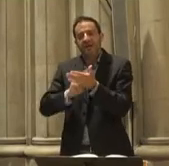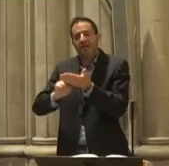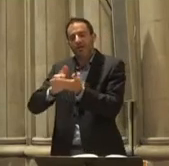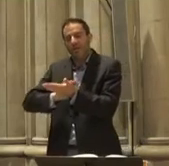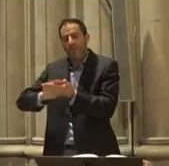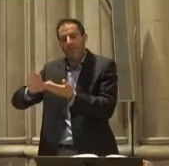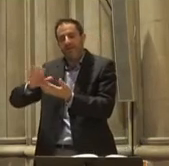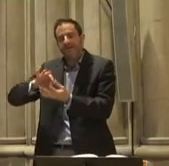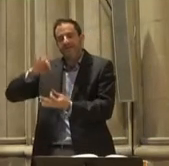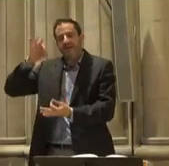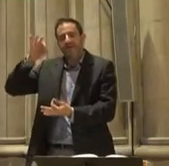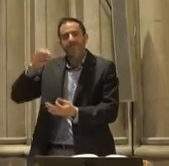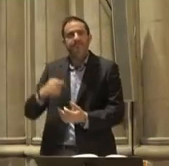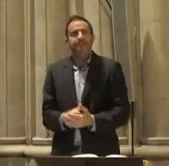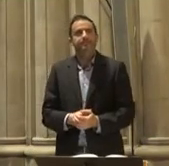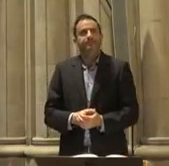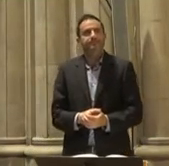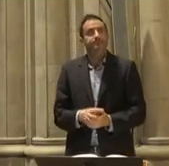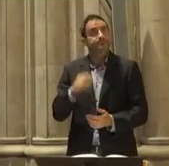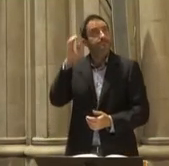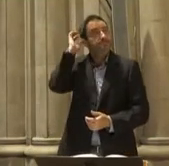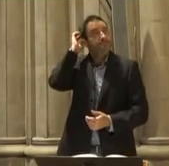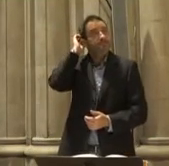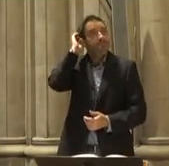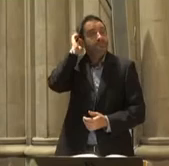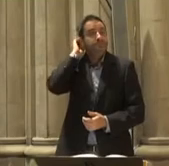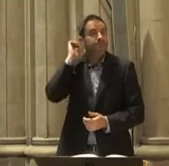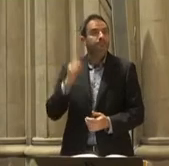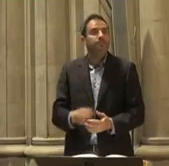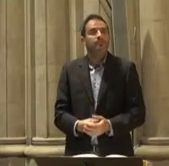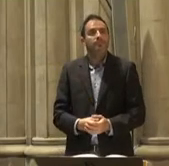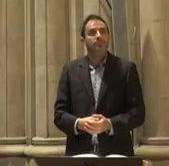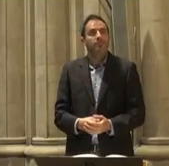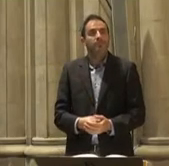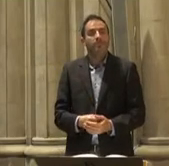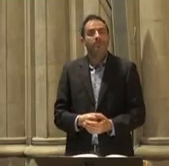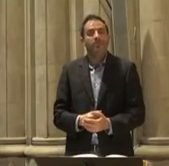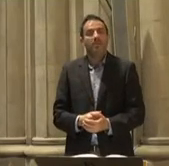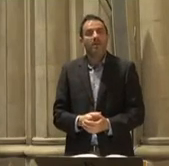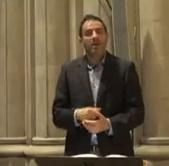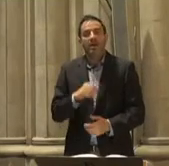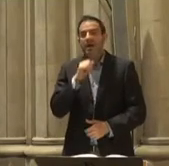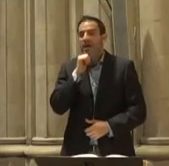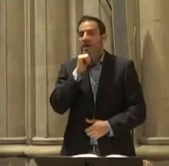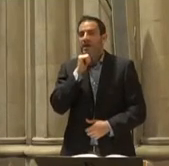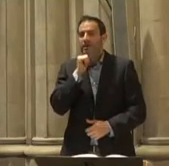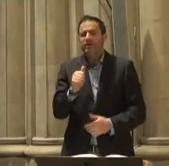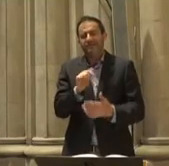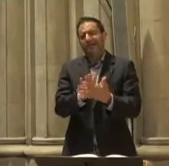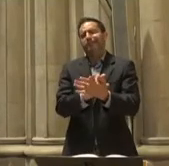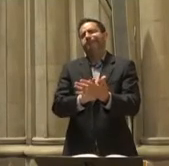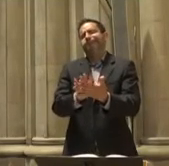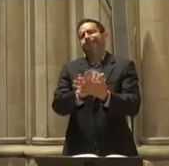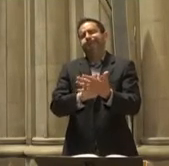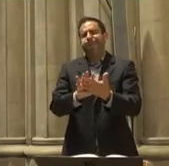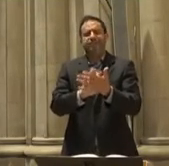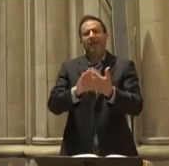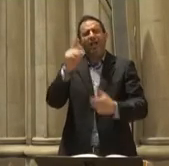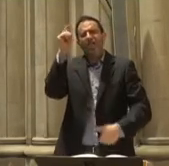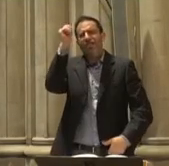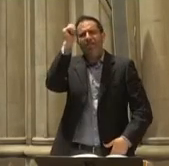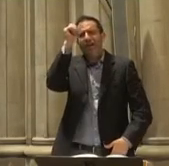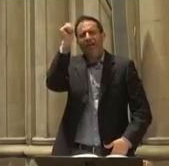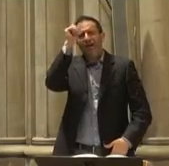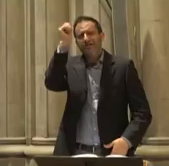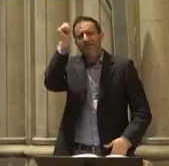Spirit. It was not an esoteric theological formulation designed